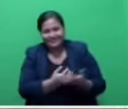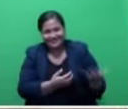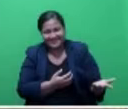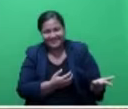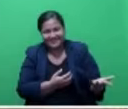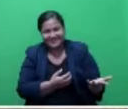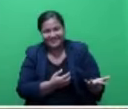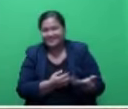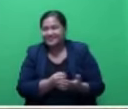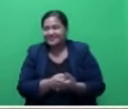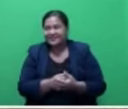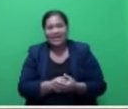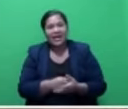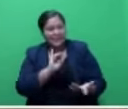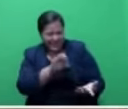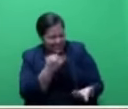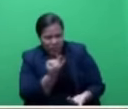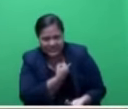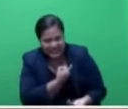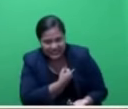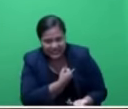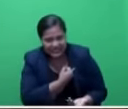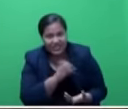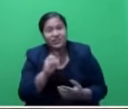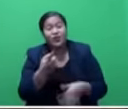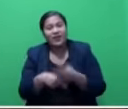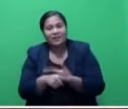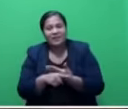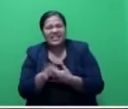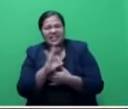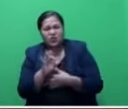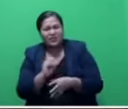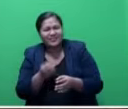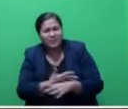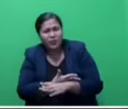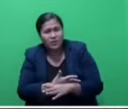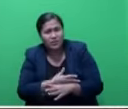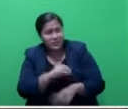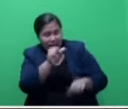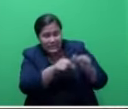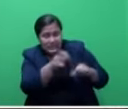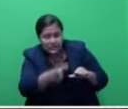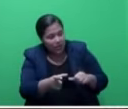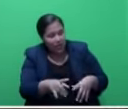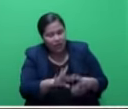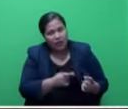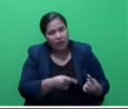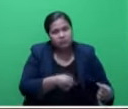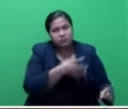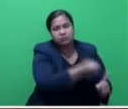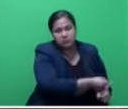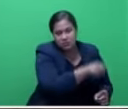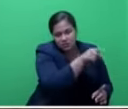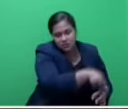along with the assessor, or maybe they don't actually get influenced by the assessors, they go against the assessors. So you cannot